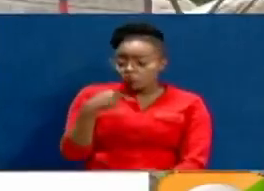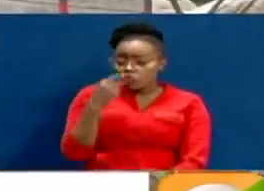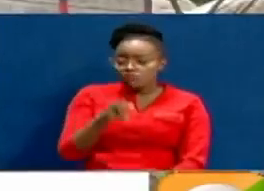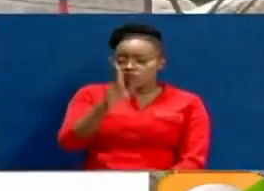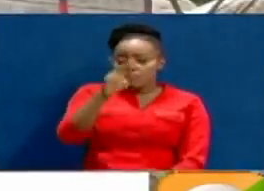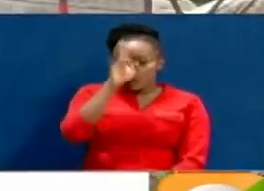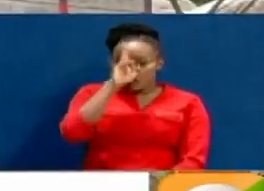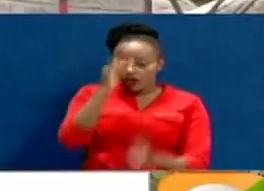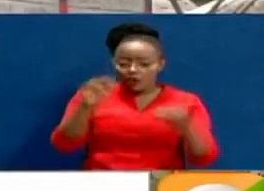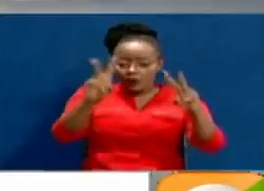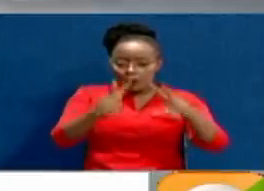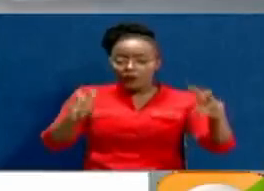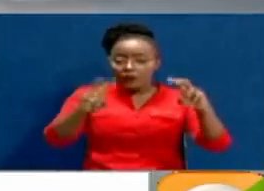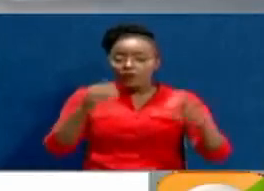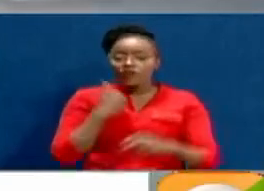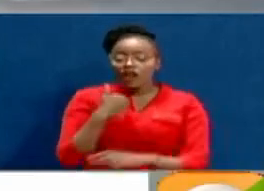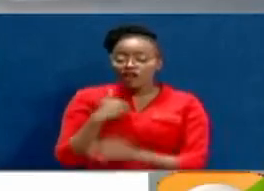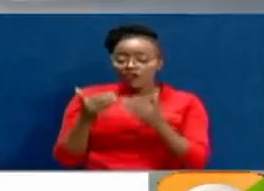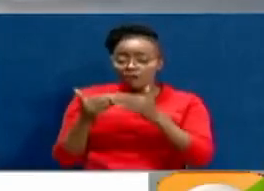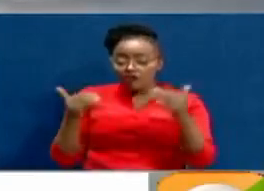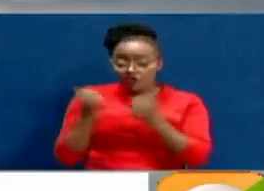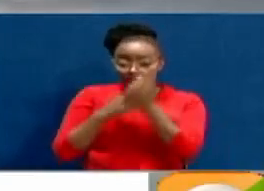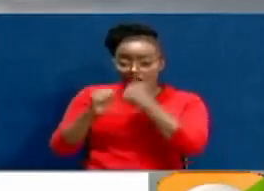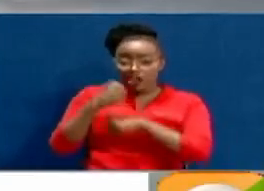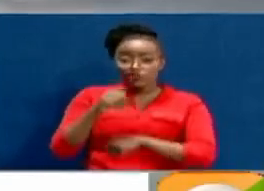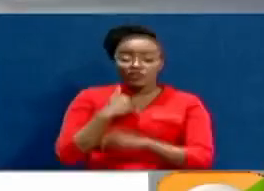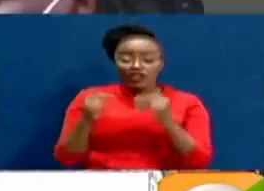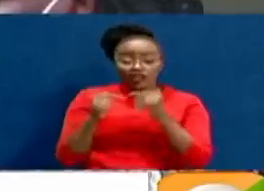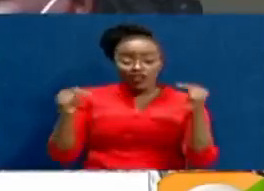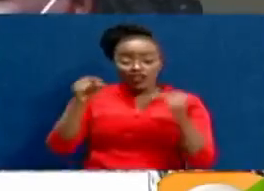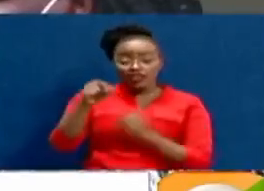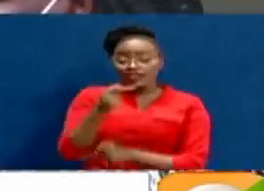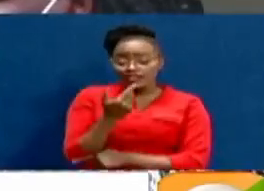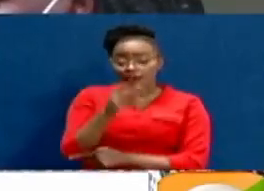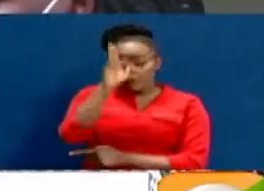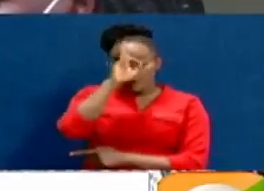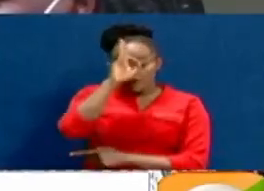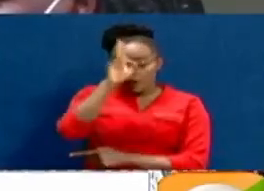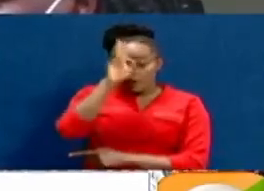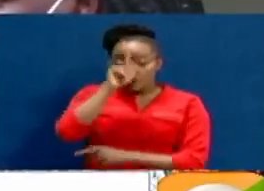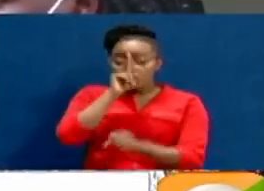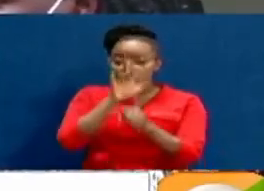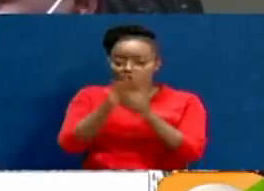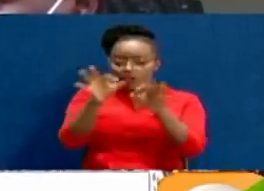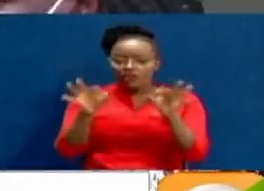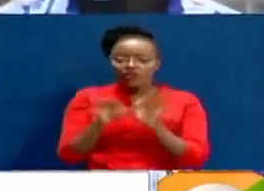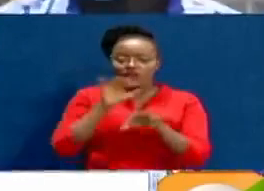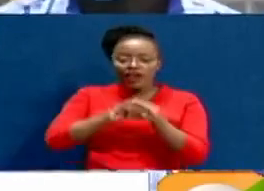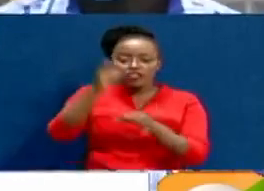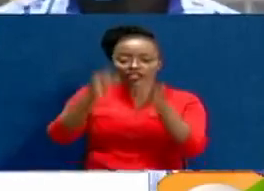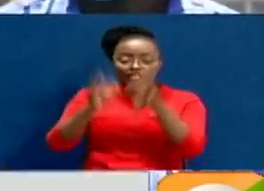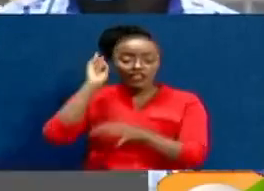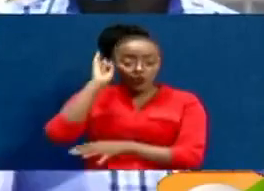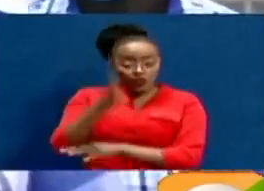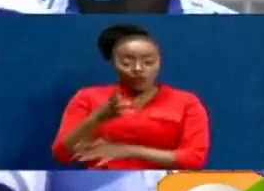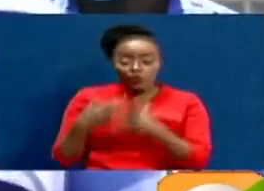Police are conducting ballistic investigations before taking action against him. Police has assured the family that they will get justice. Ile